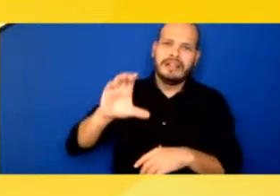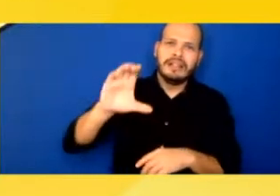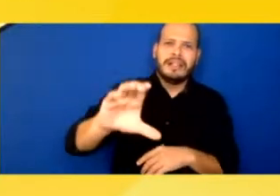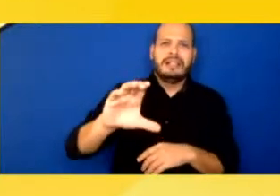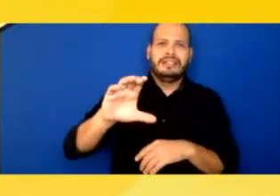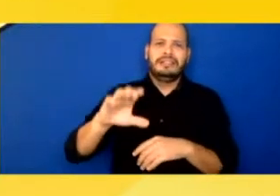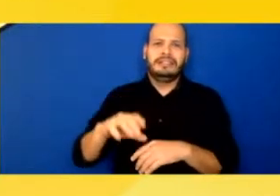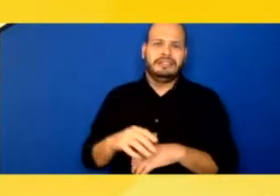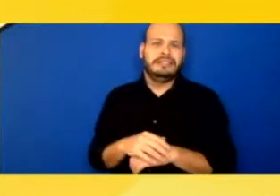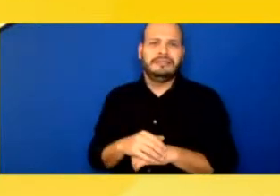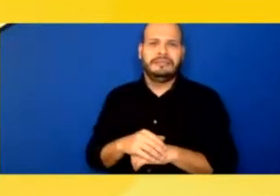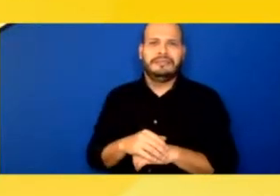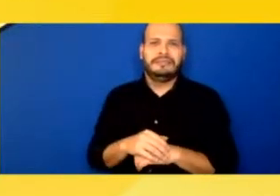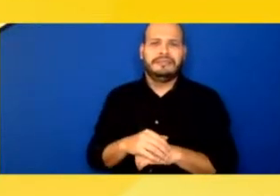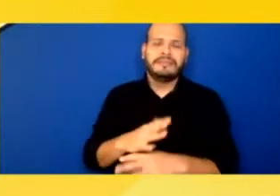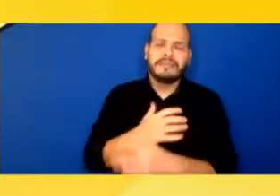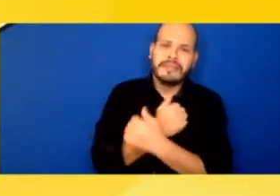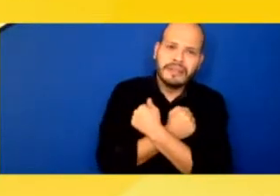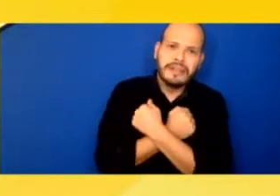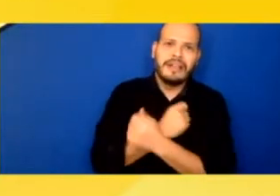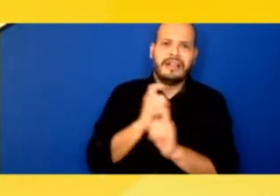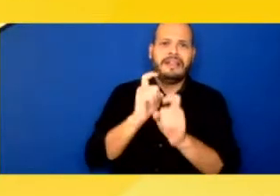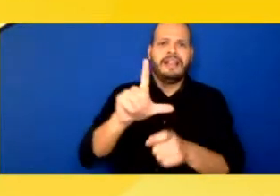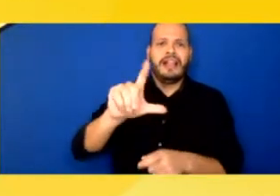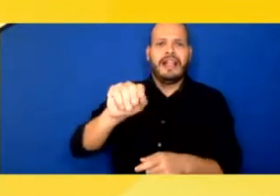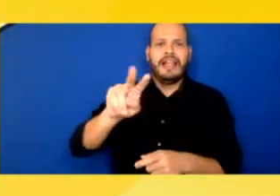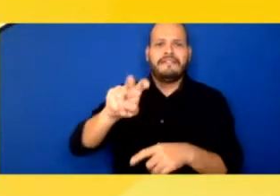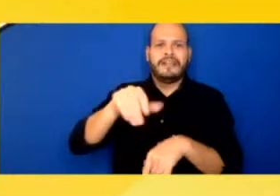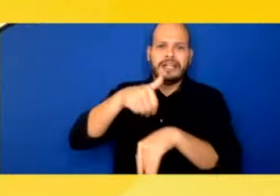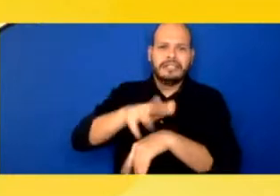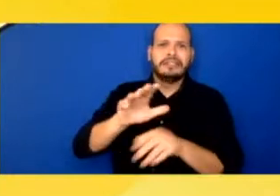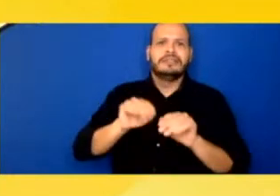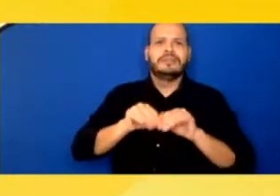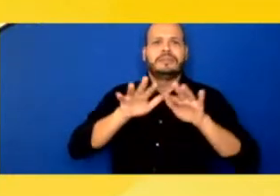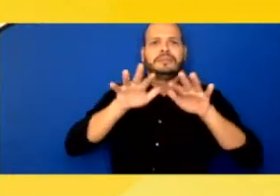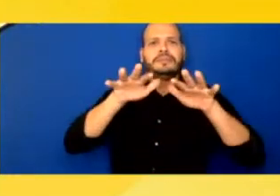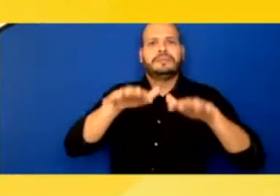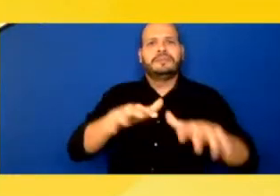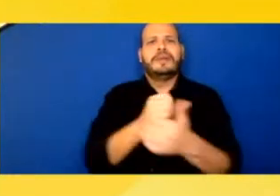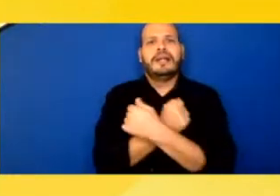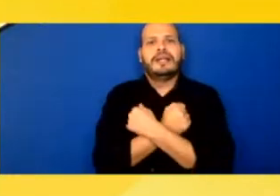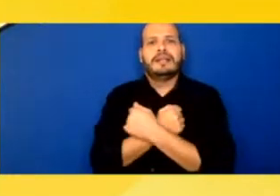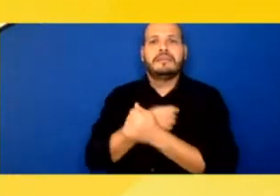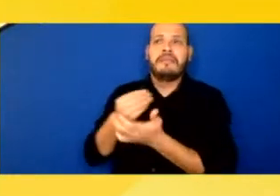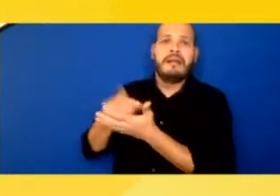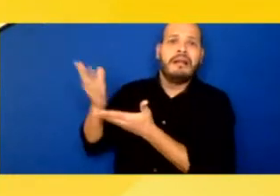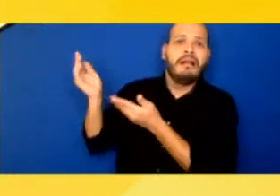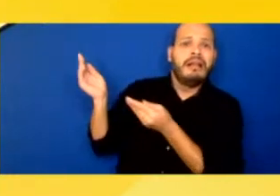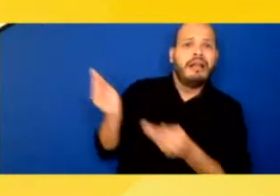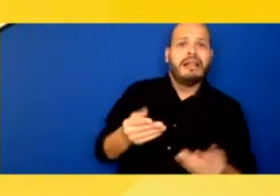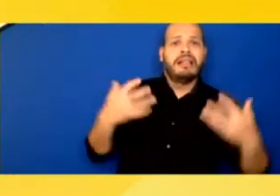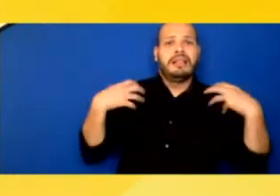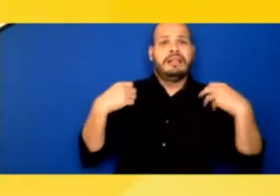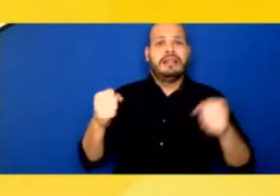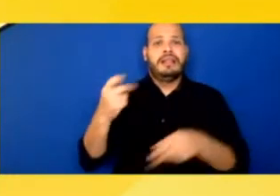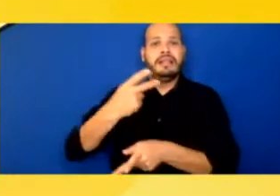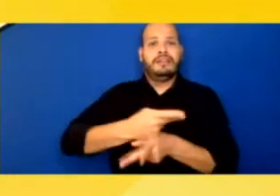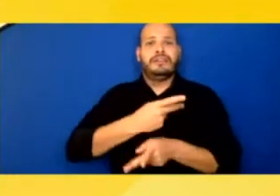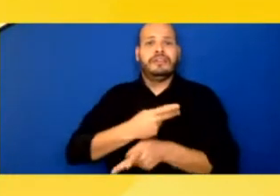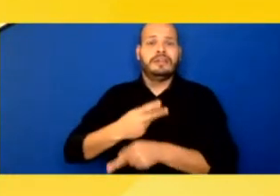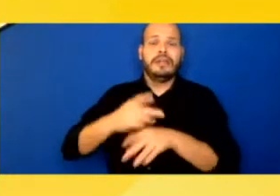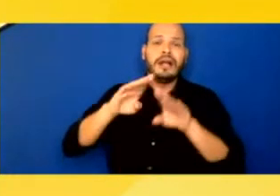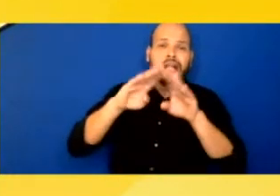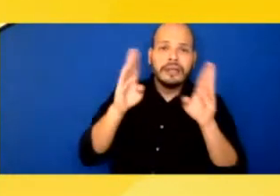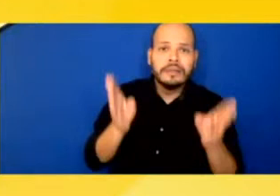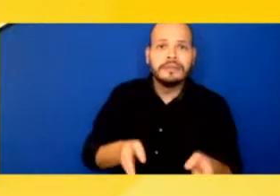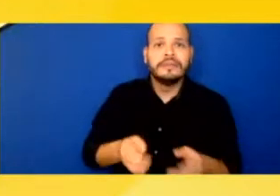employment and income, adequate housing, food, and health care. We have come to you because we know that we have